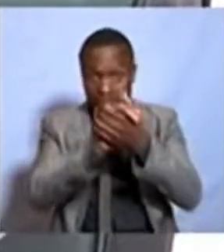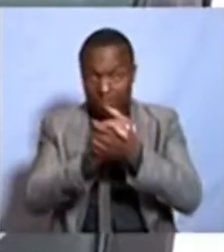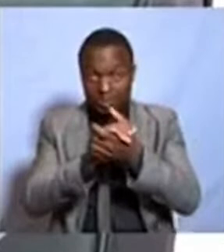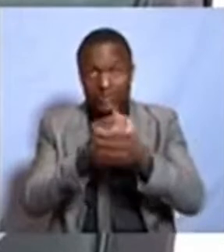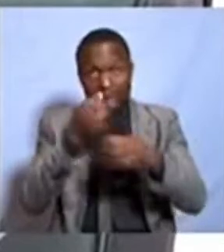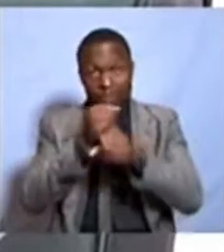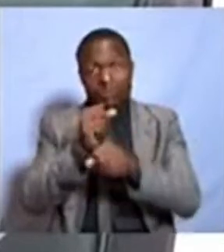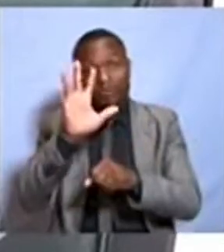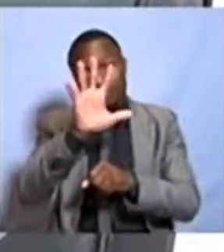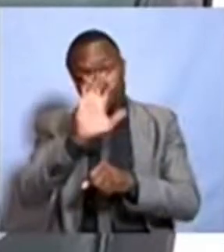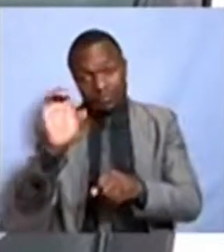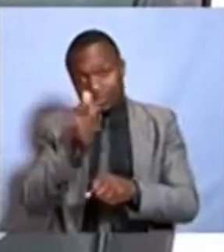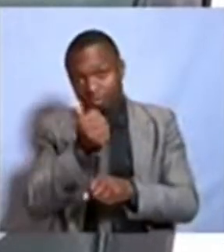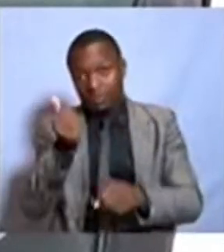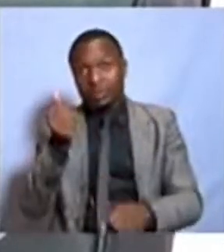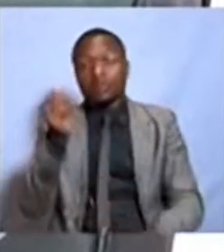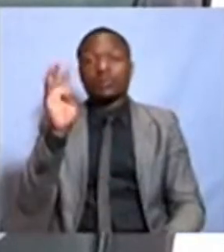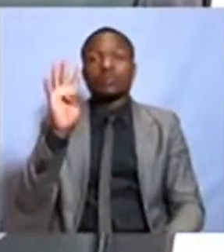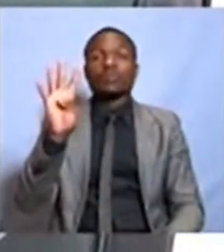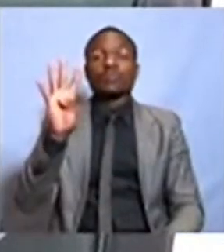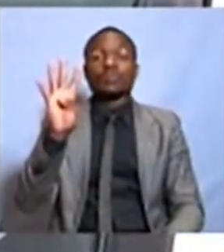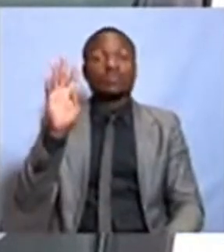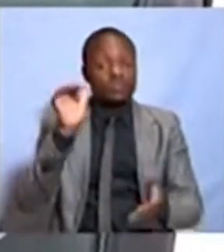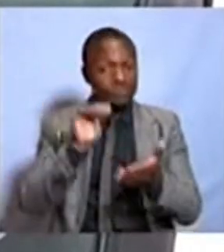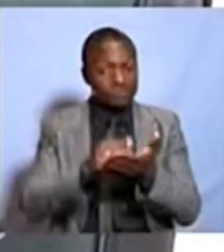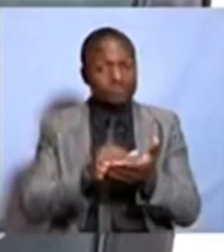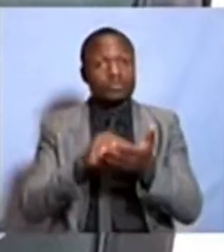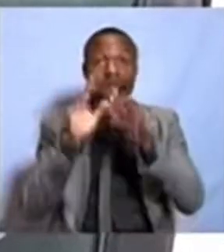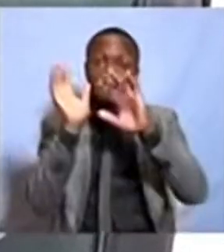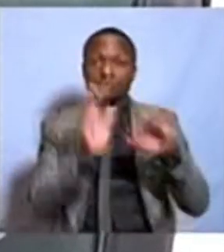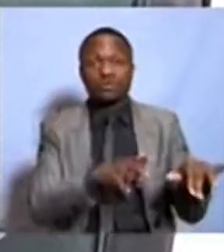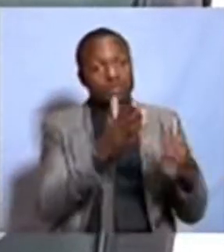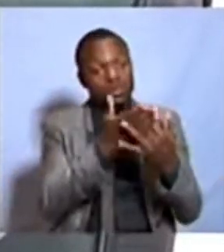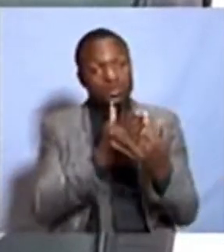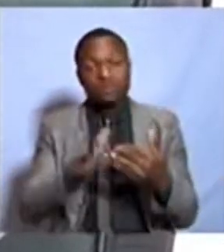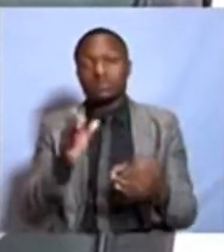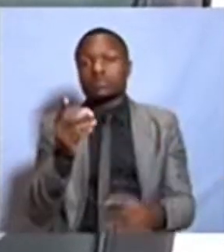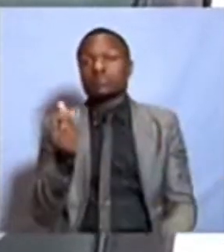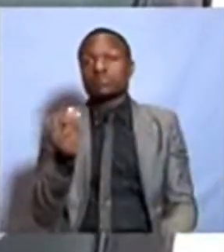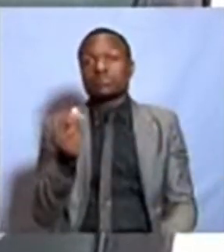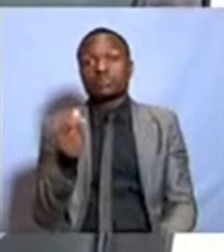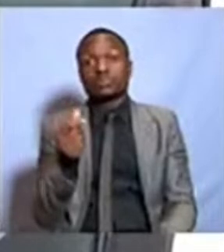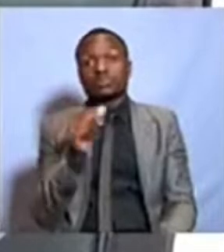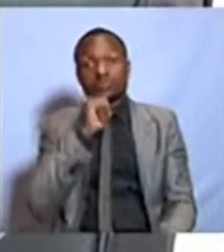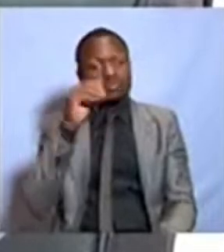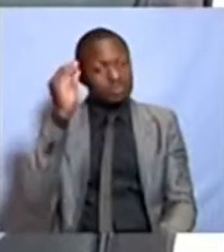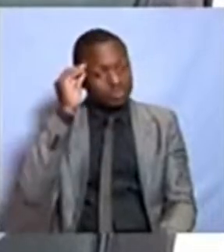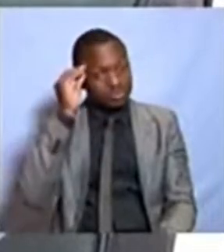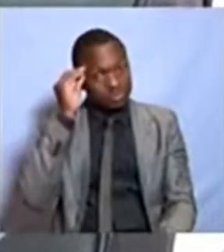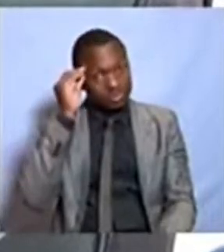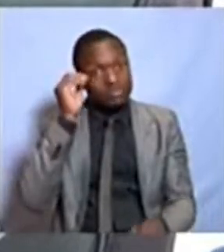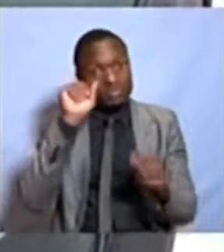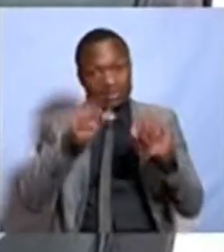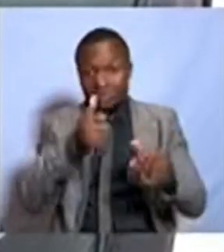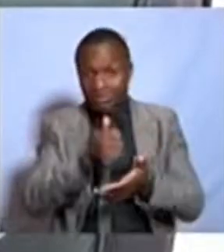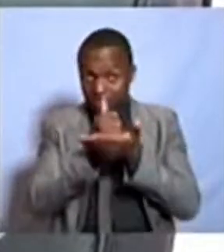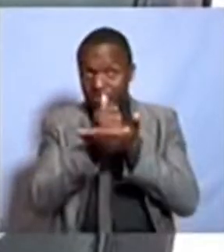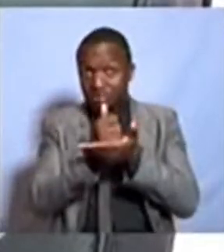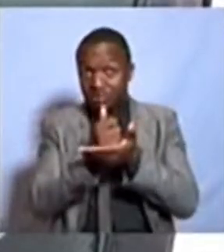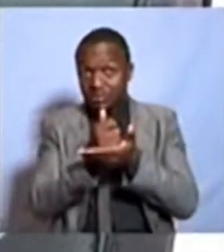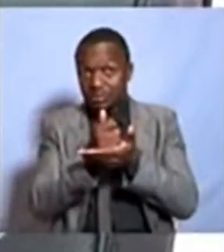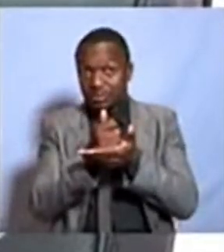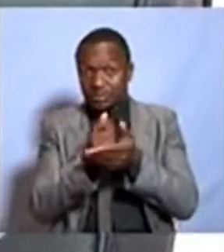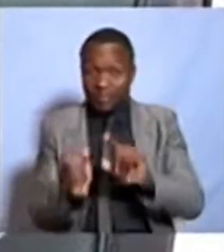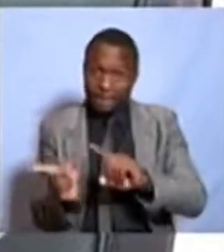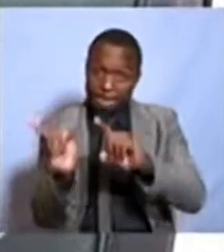kwacha. So where's the 4,000? They said there's immediately left to shed the money. We didn't know that it could help us. So when we went for